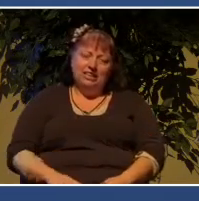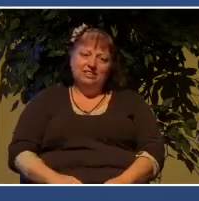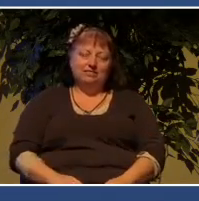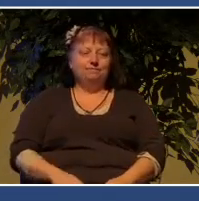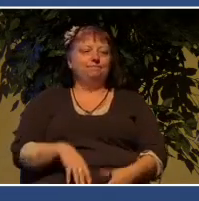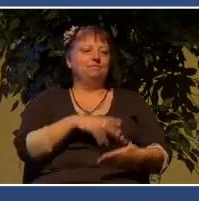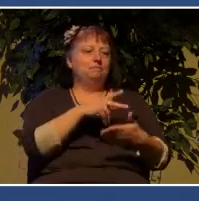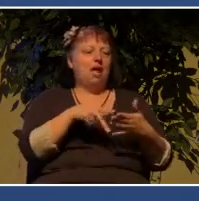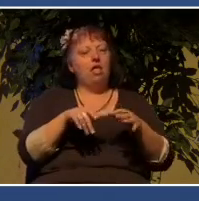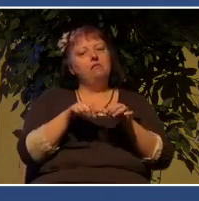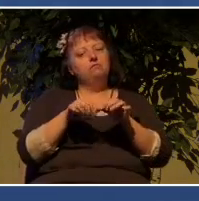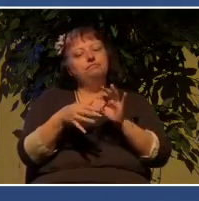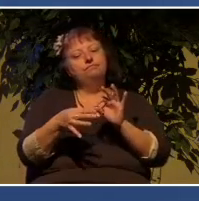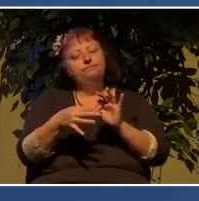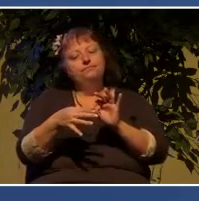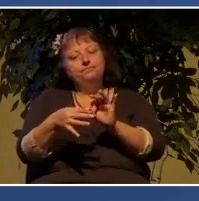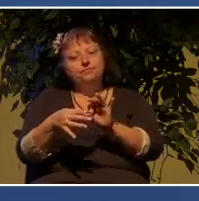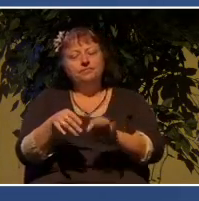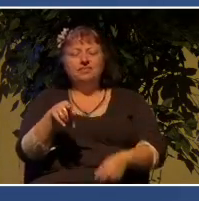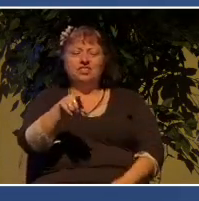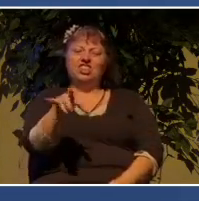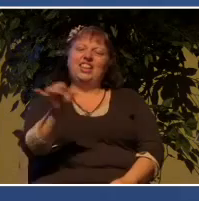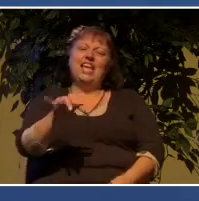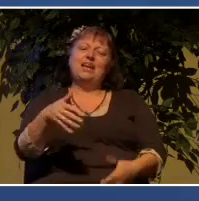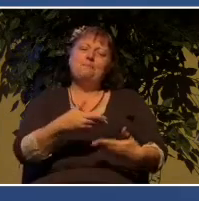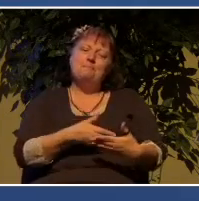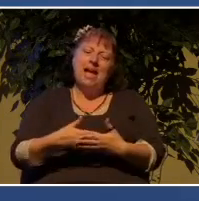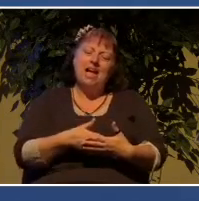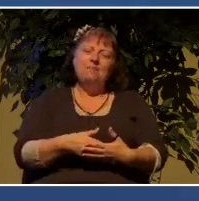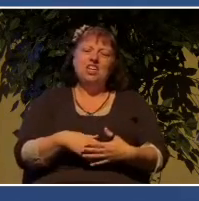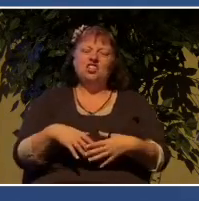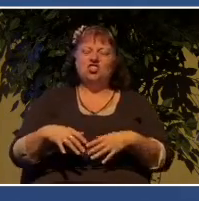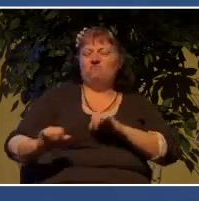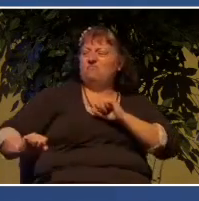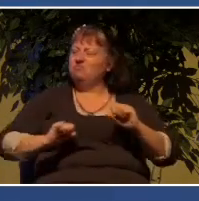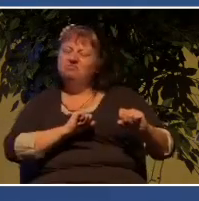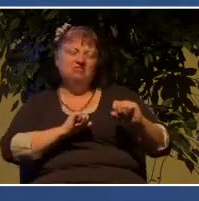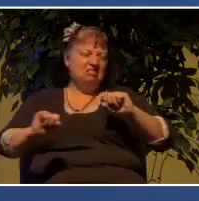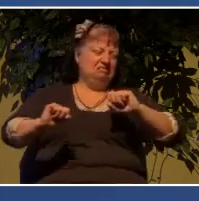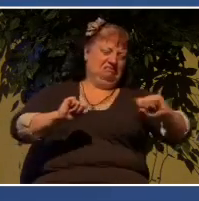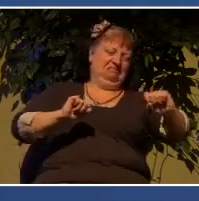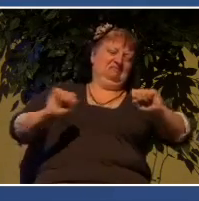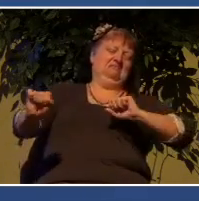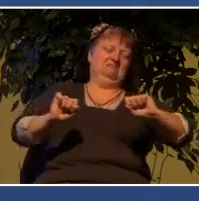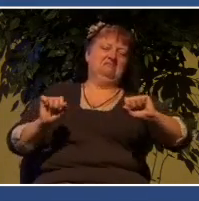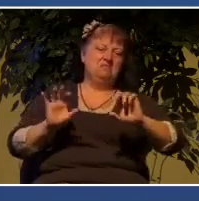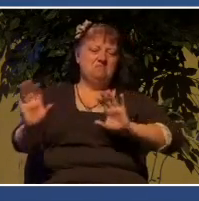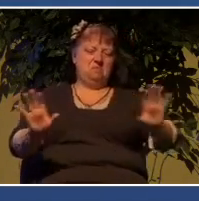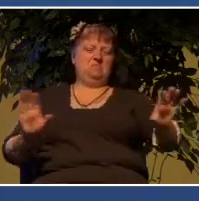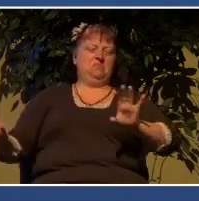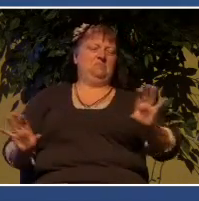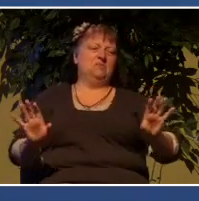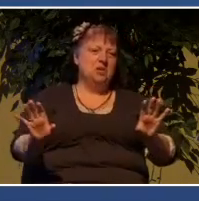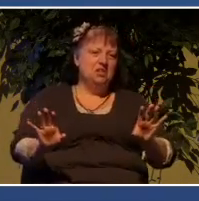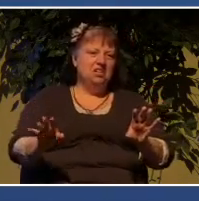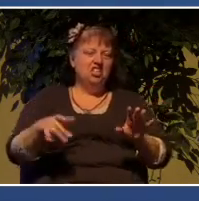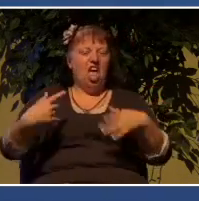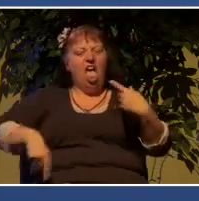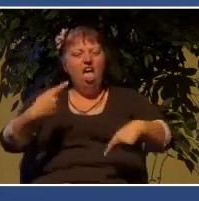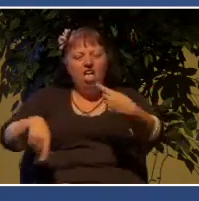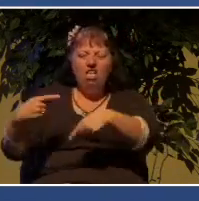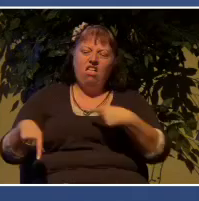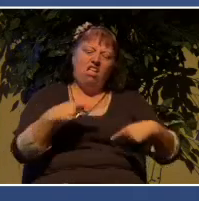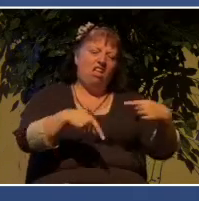and how they're fighting and they're jostling and they're arguing with each other. And spiritual gifts in that